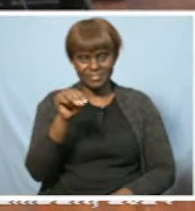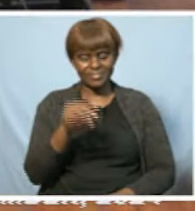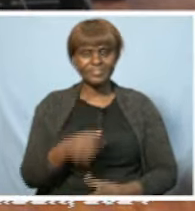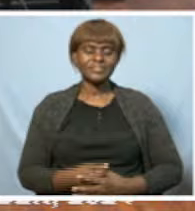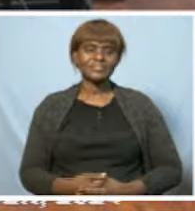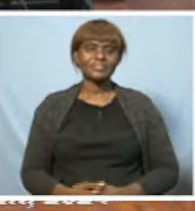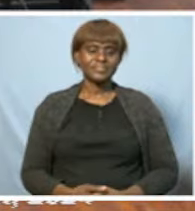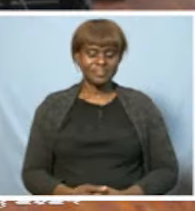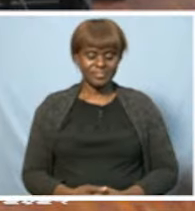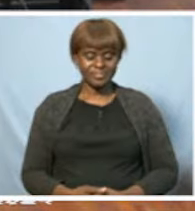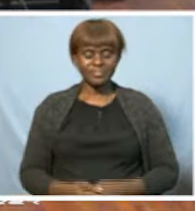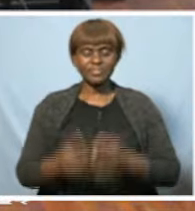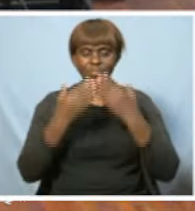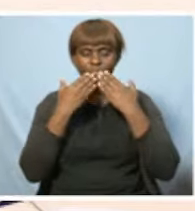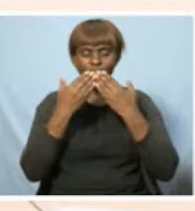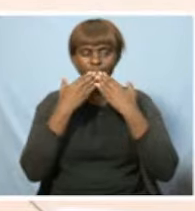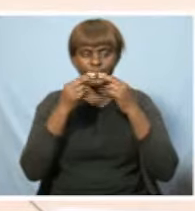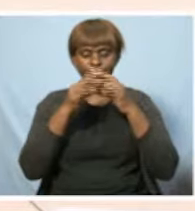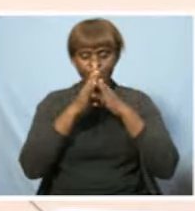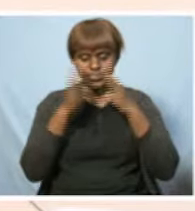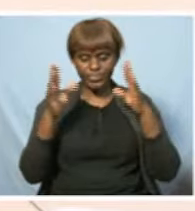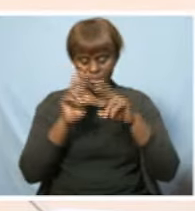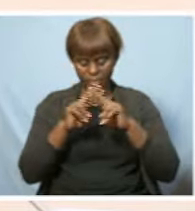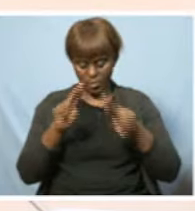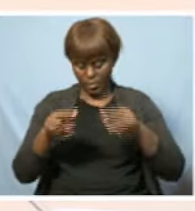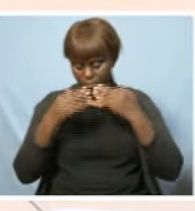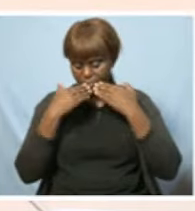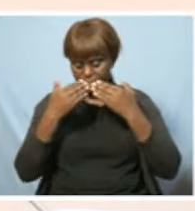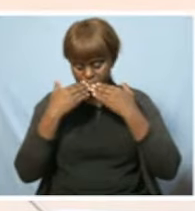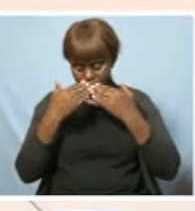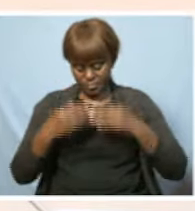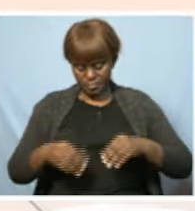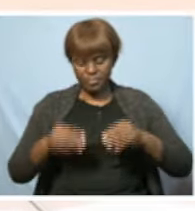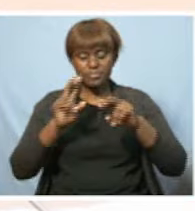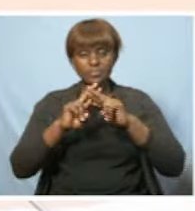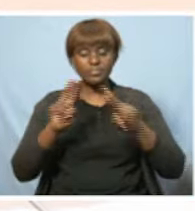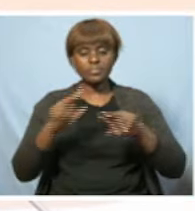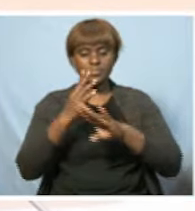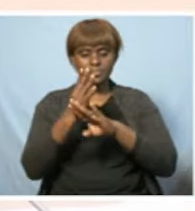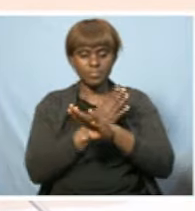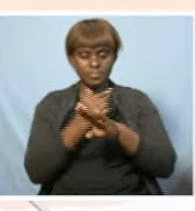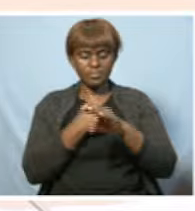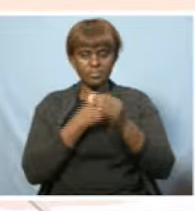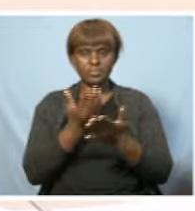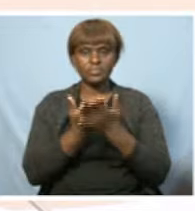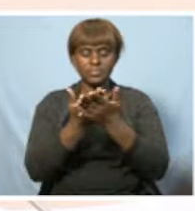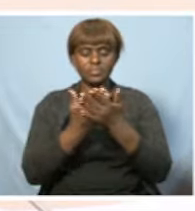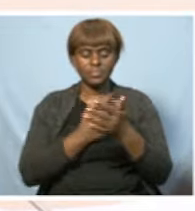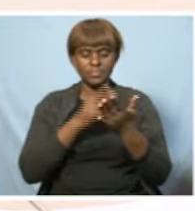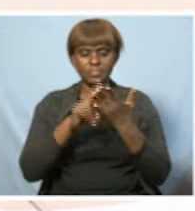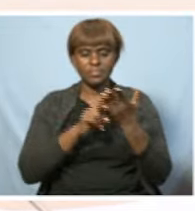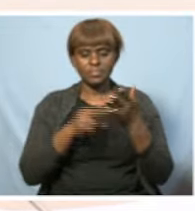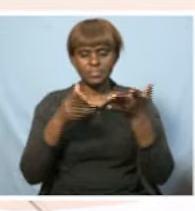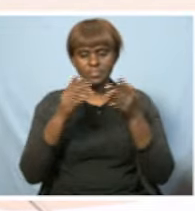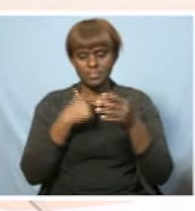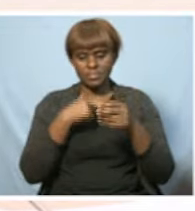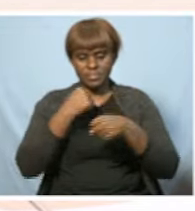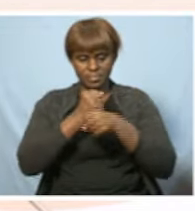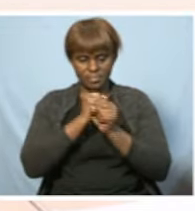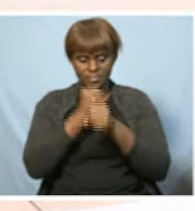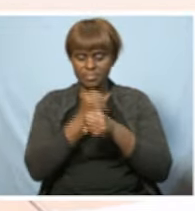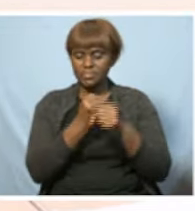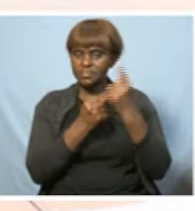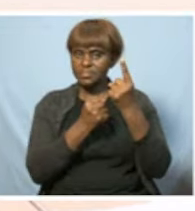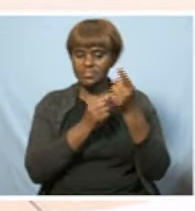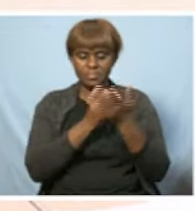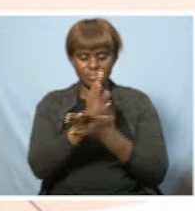very much. Thank you very much, Chairperson. Chairperson, before I submit my report, allow me just to make one